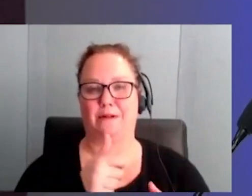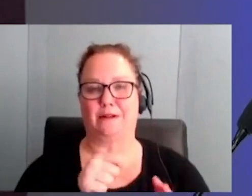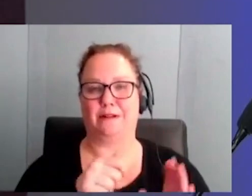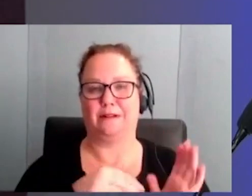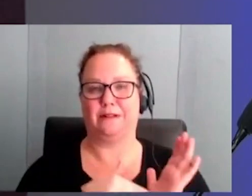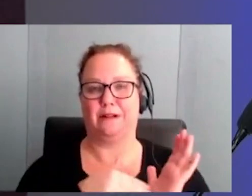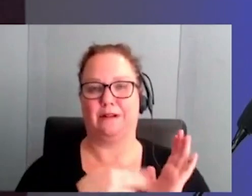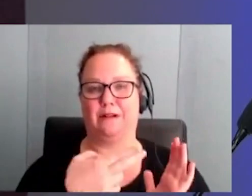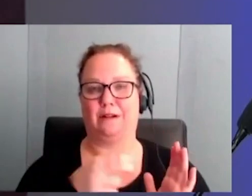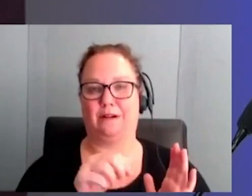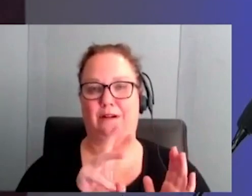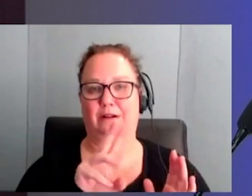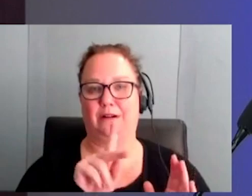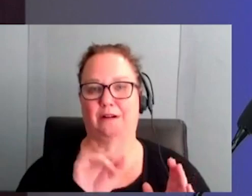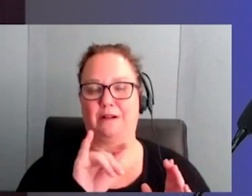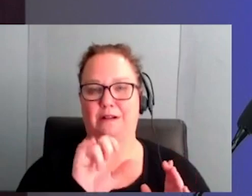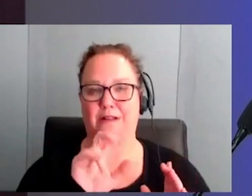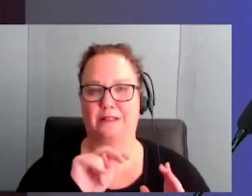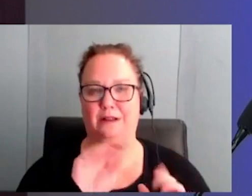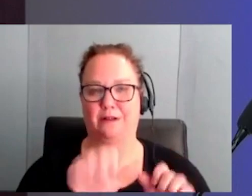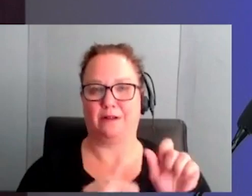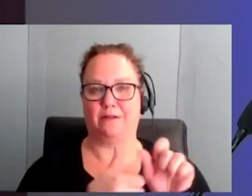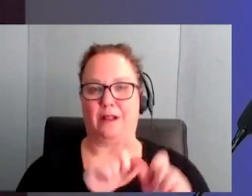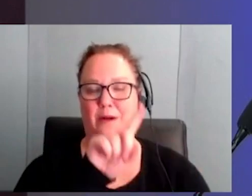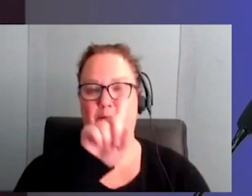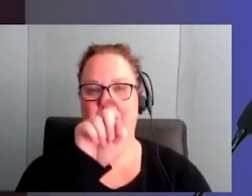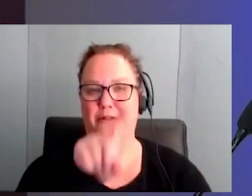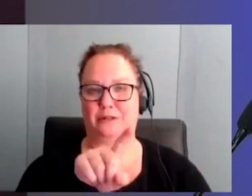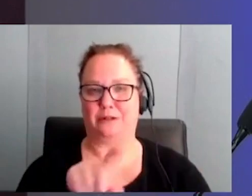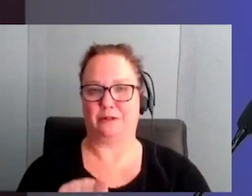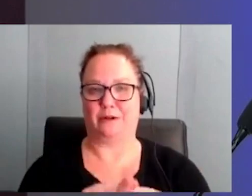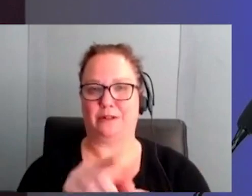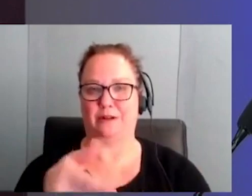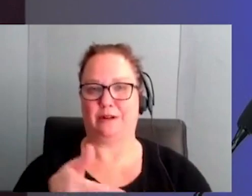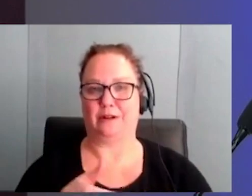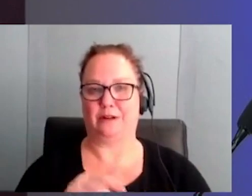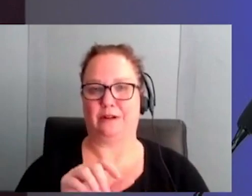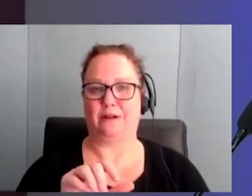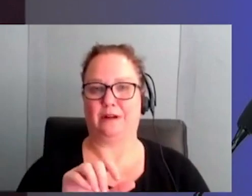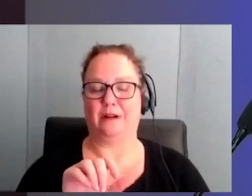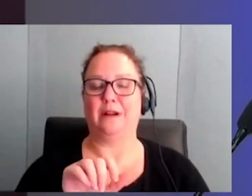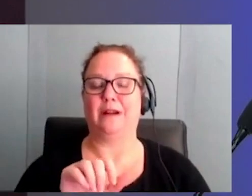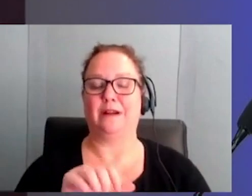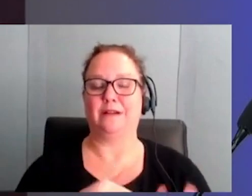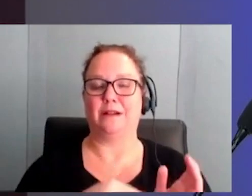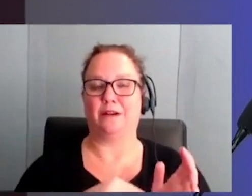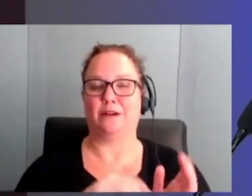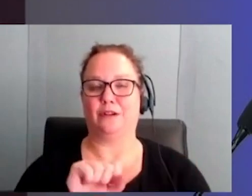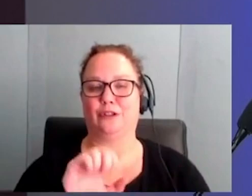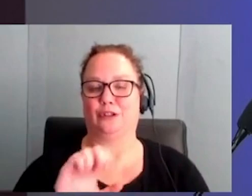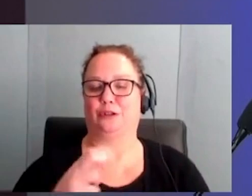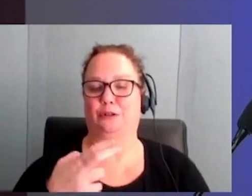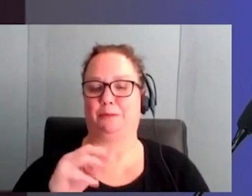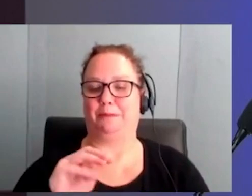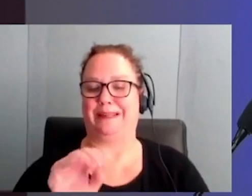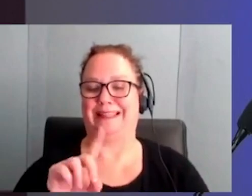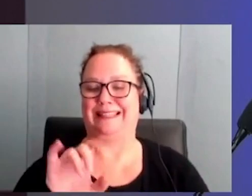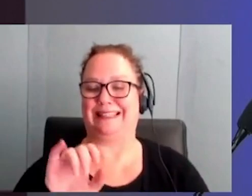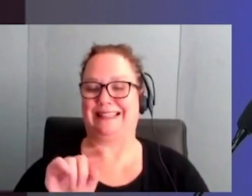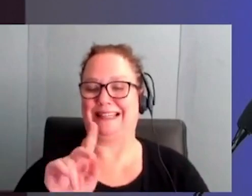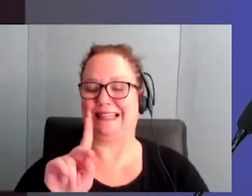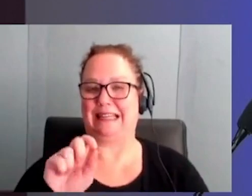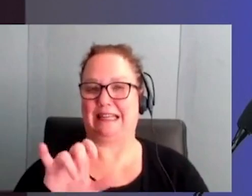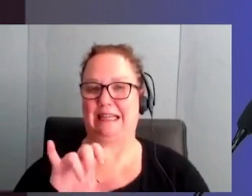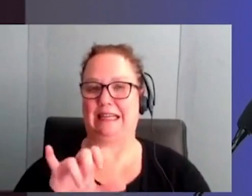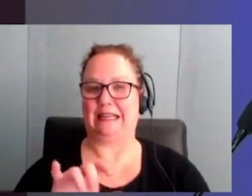be back with us with those follow-up questions. We've also invited Dr. Amber Schmidtke to join us. She is the chair of the Division of Natural Science